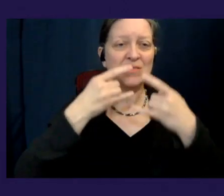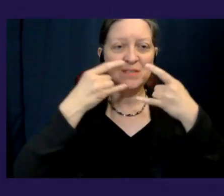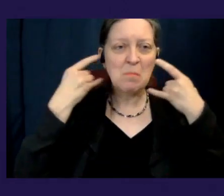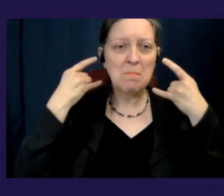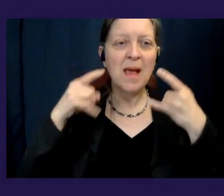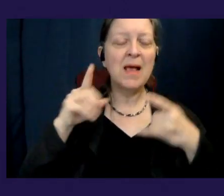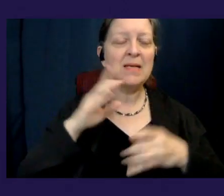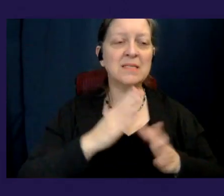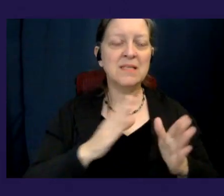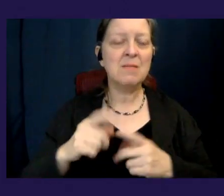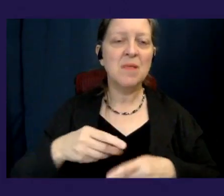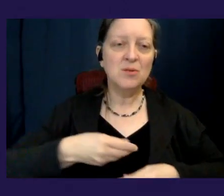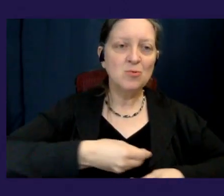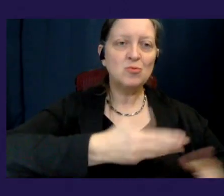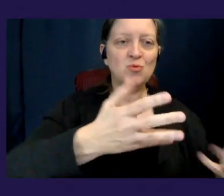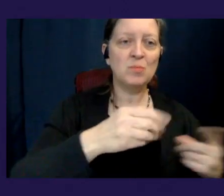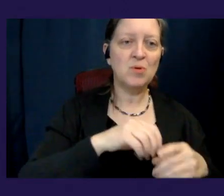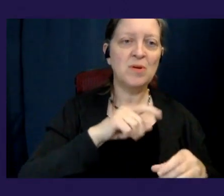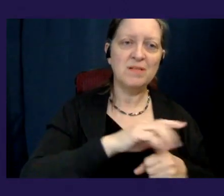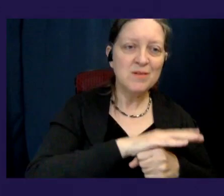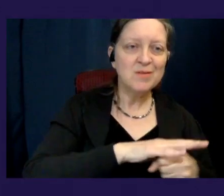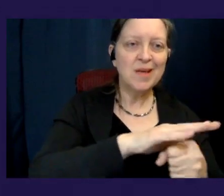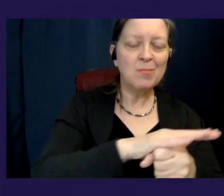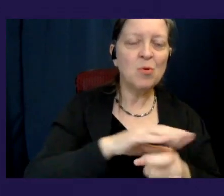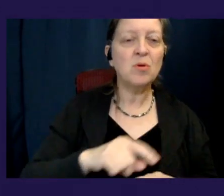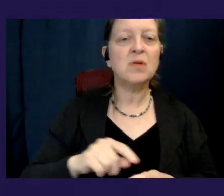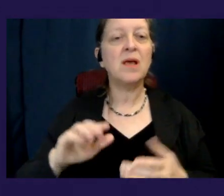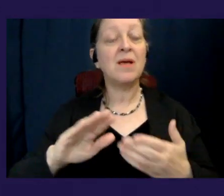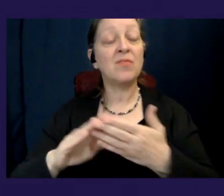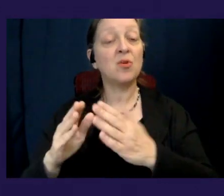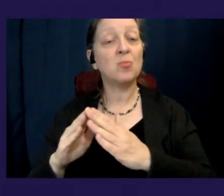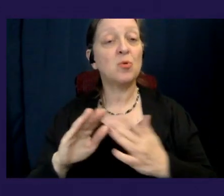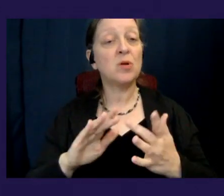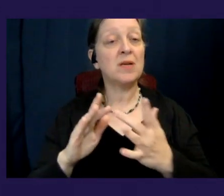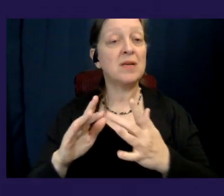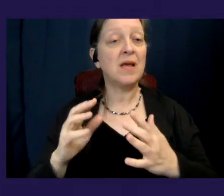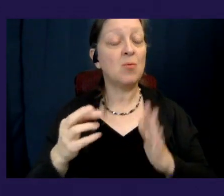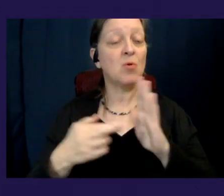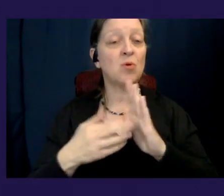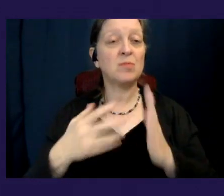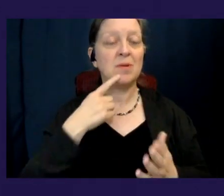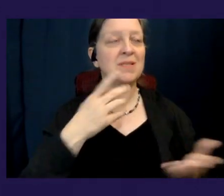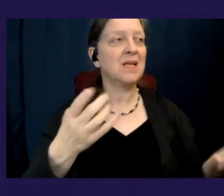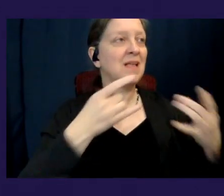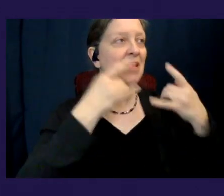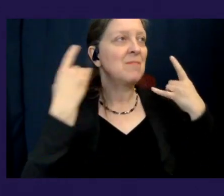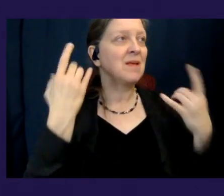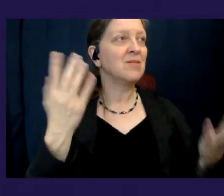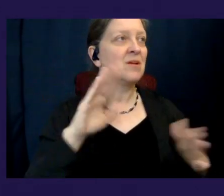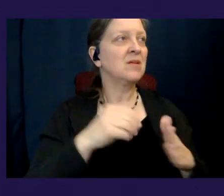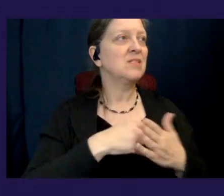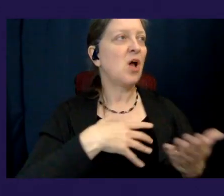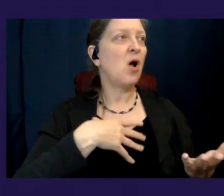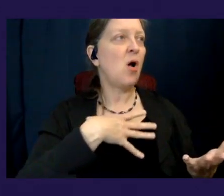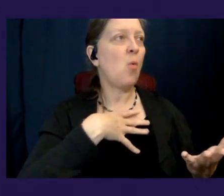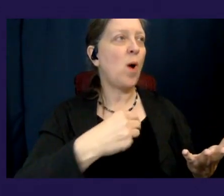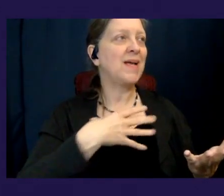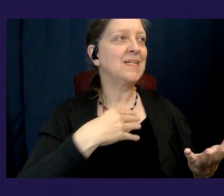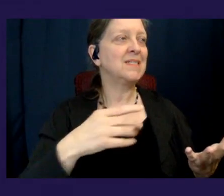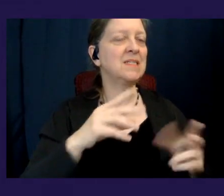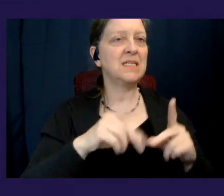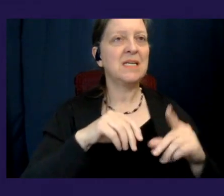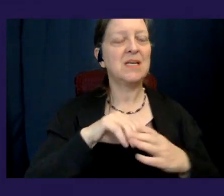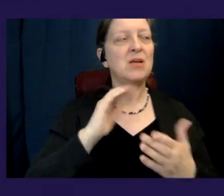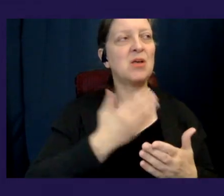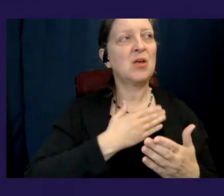neighborhoods. And the community network representatives were able to say, these face masks are all white. The people in our neighborhoods would actually prefer